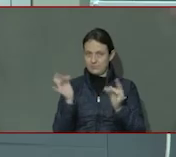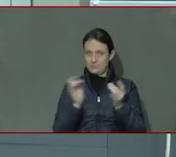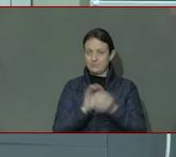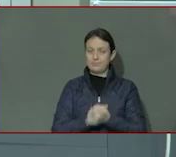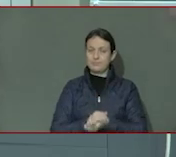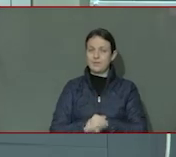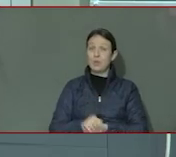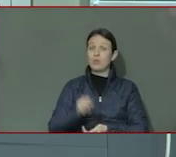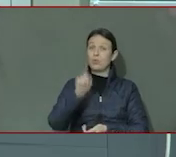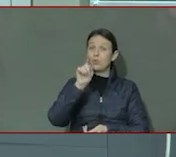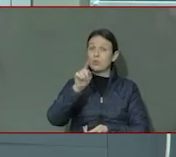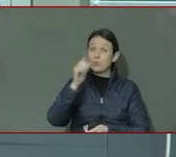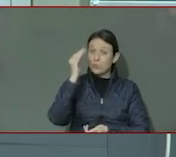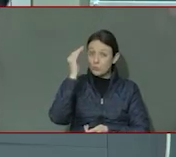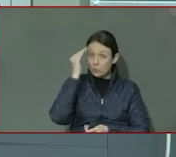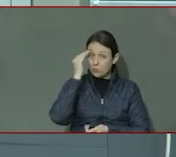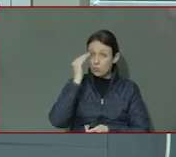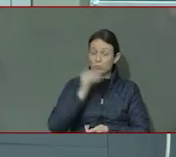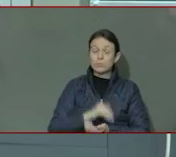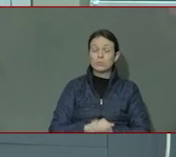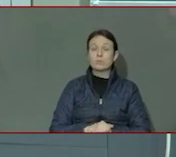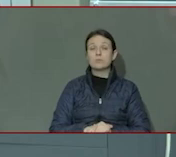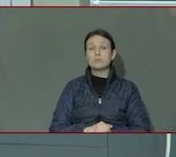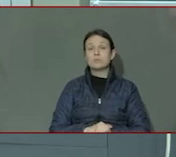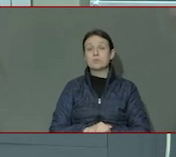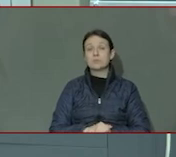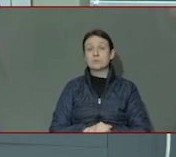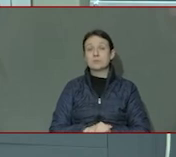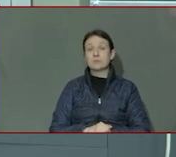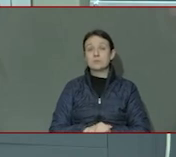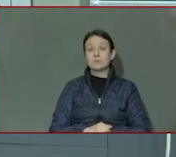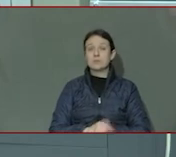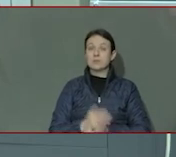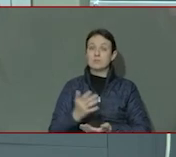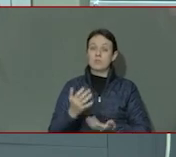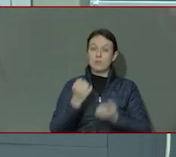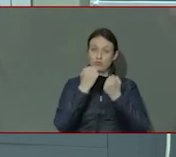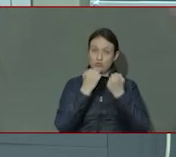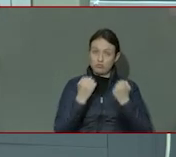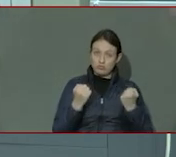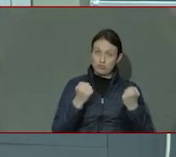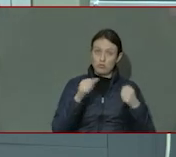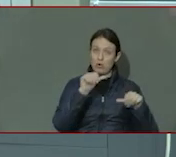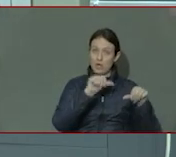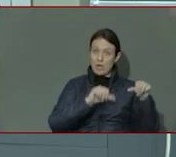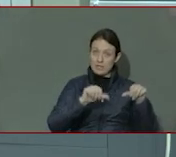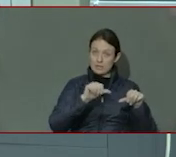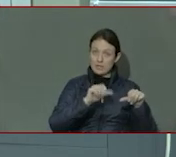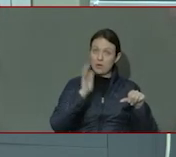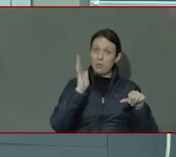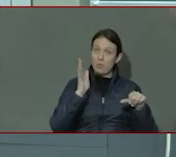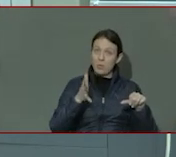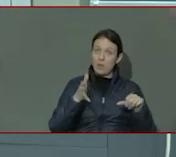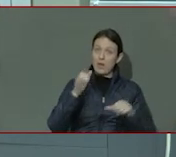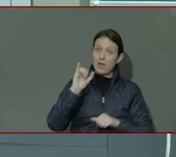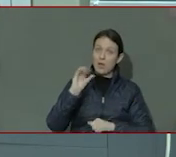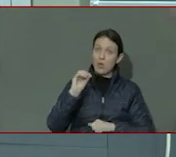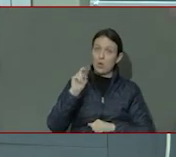You know that a strong acid will